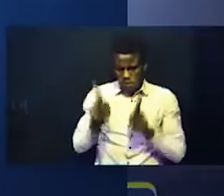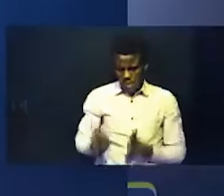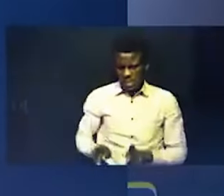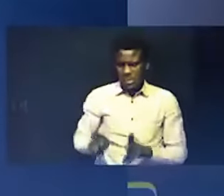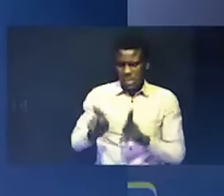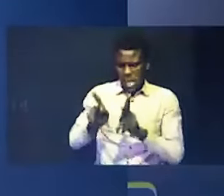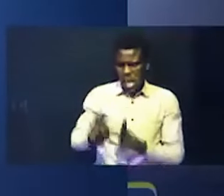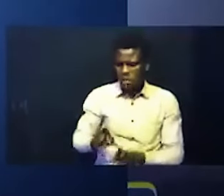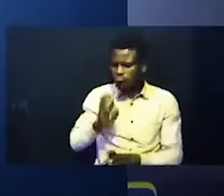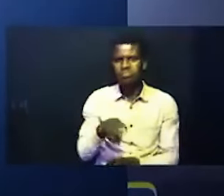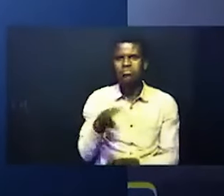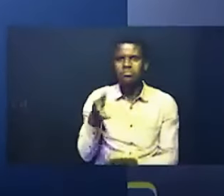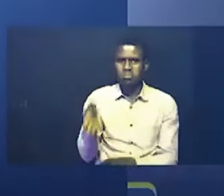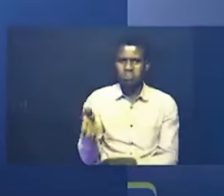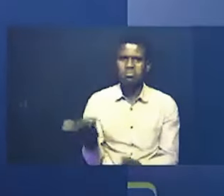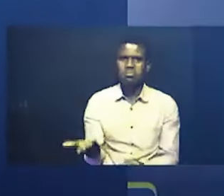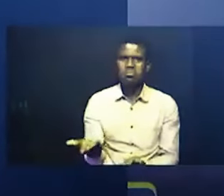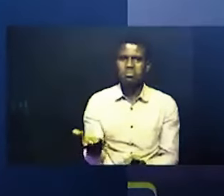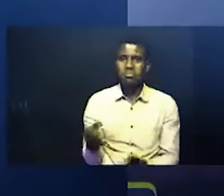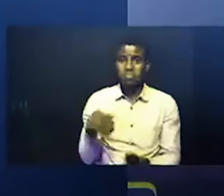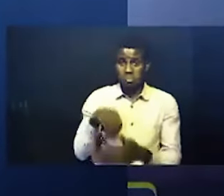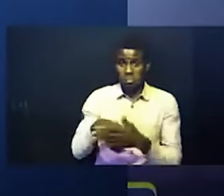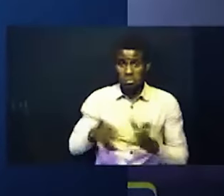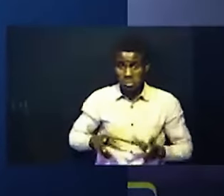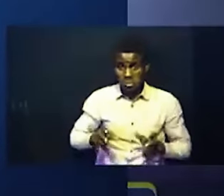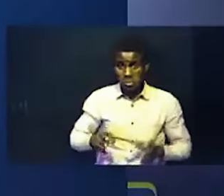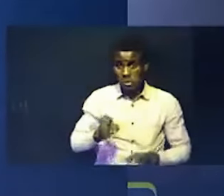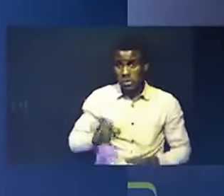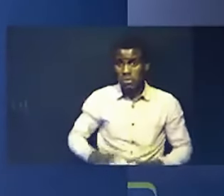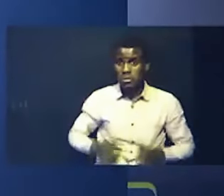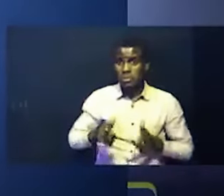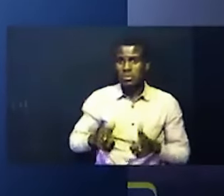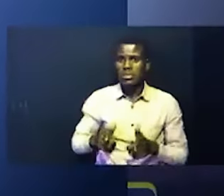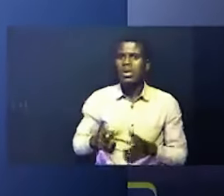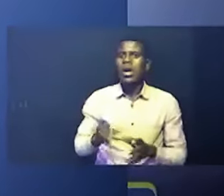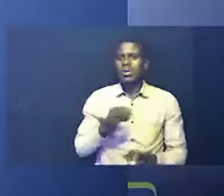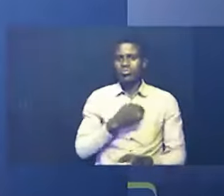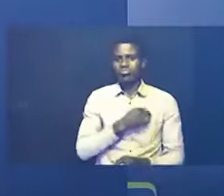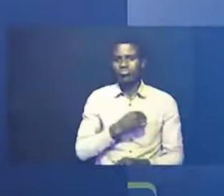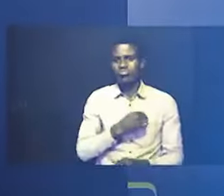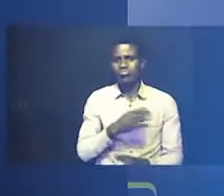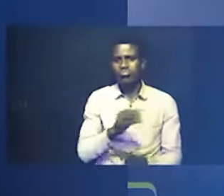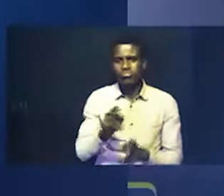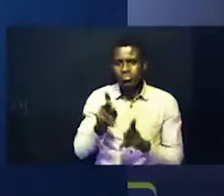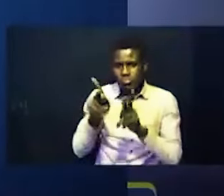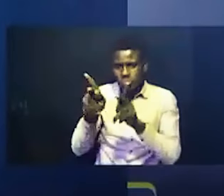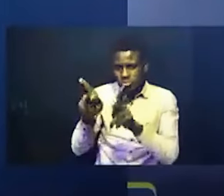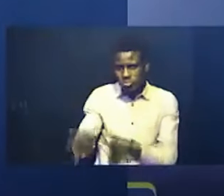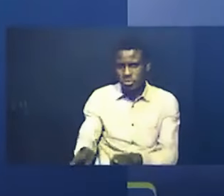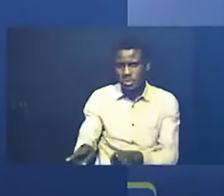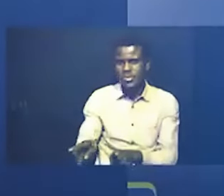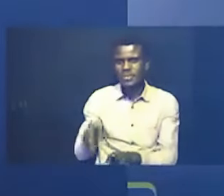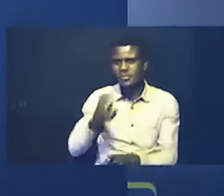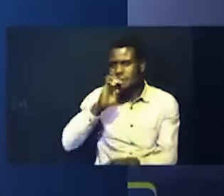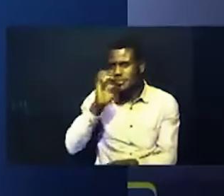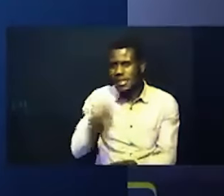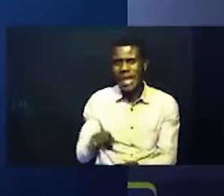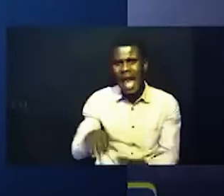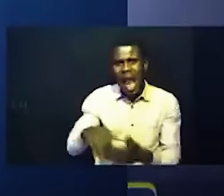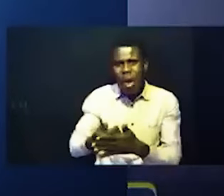evil now in this life we have moral and personal evil the wickedness